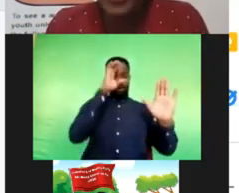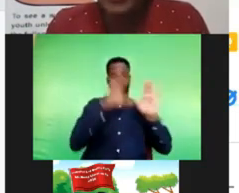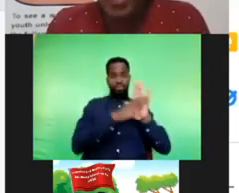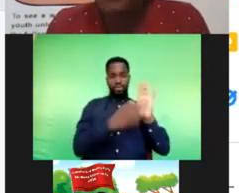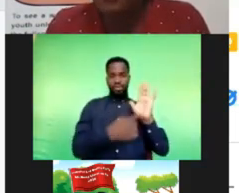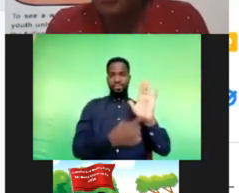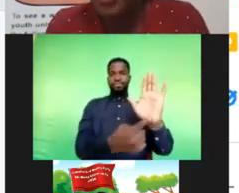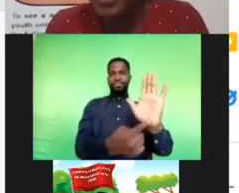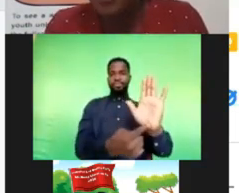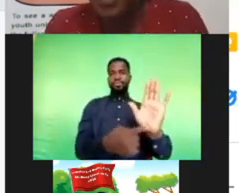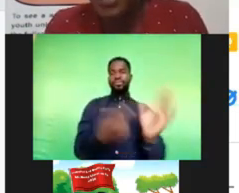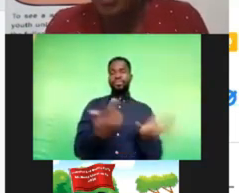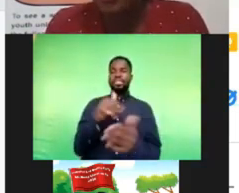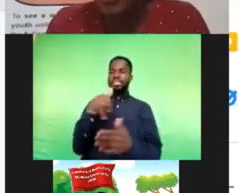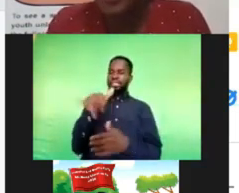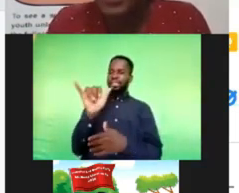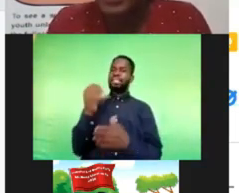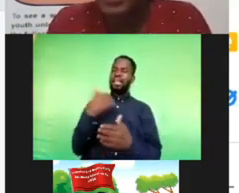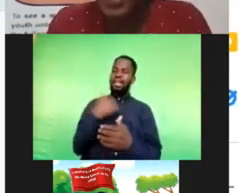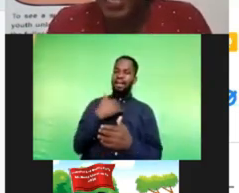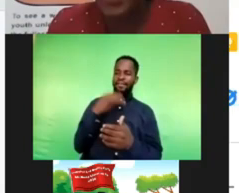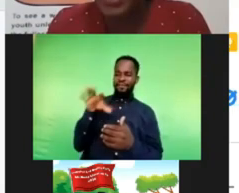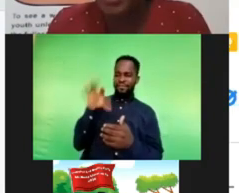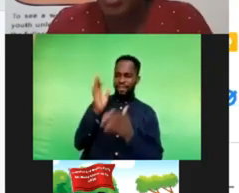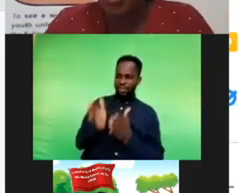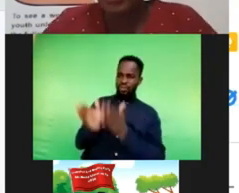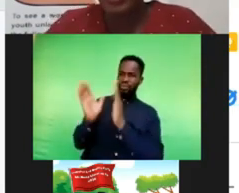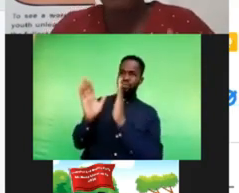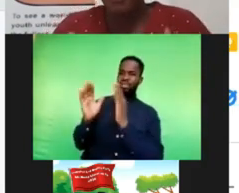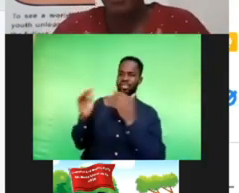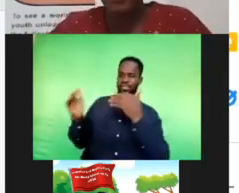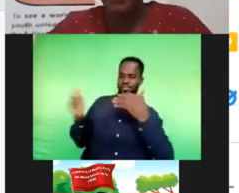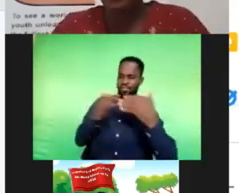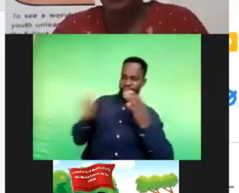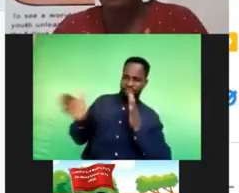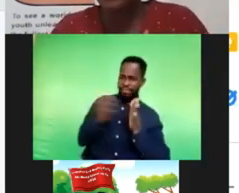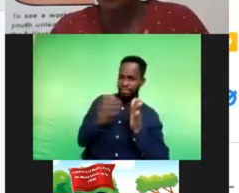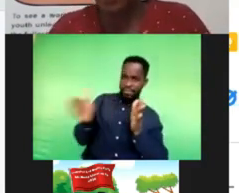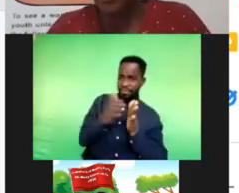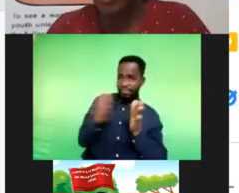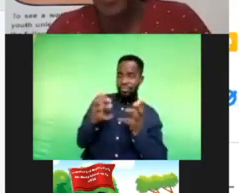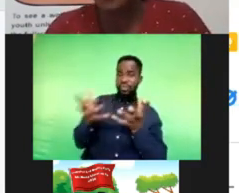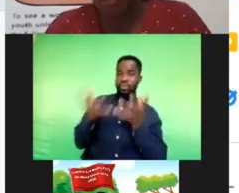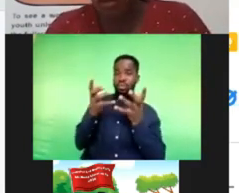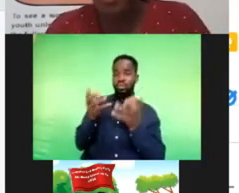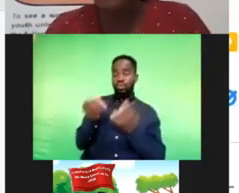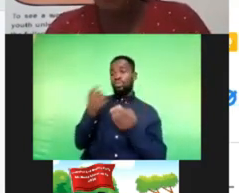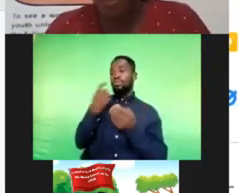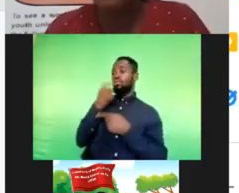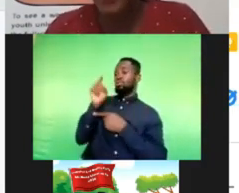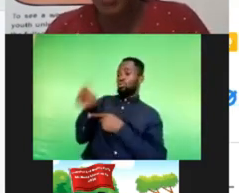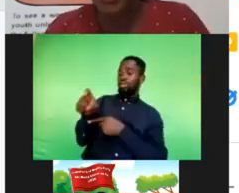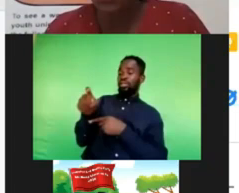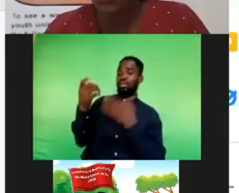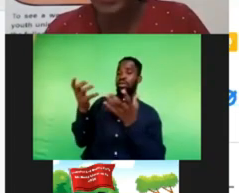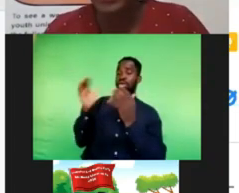we will still have to see a way, or I see still a gap in it, because if I want to give them instruction, I also have to